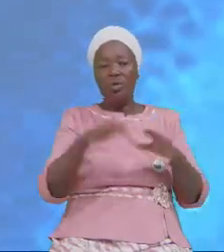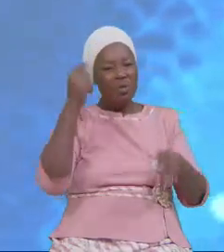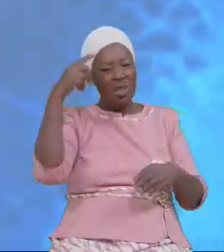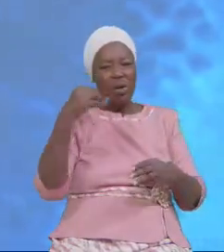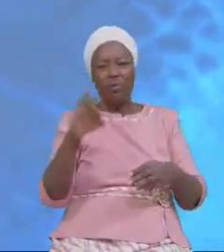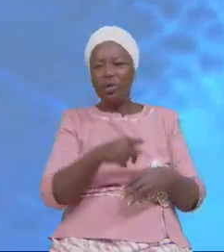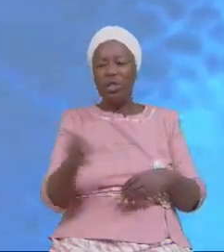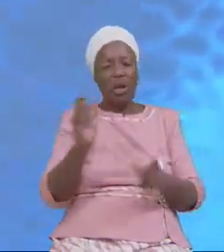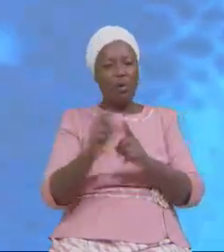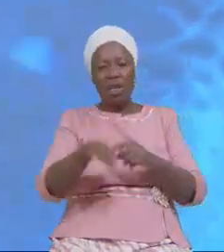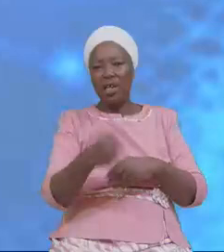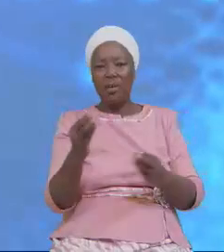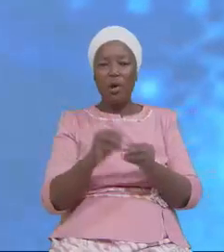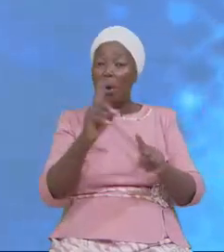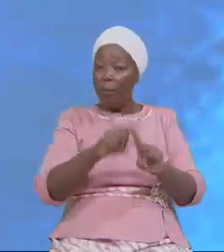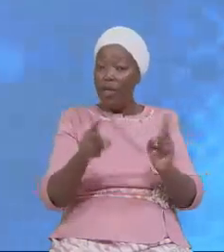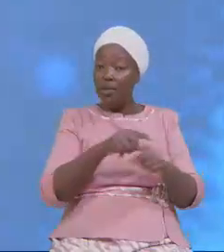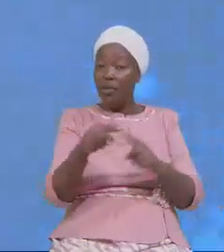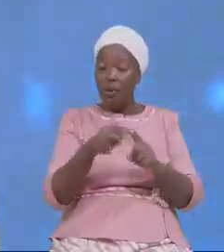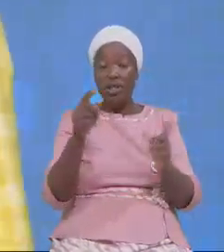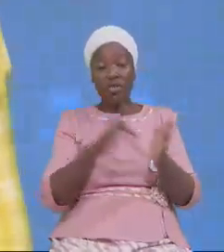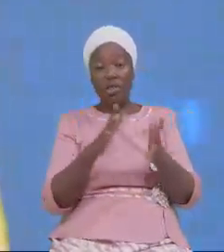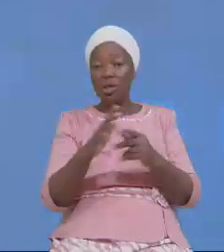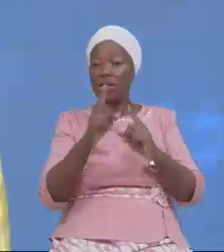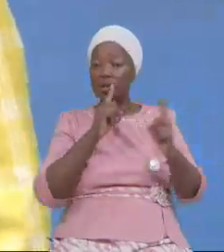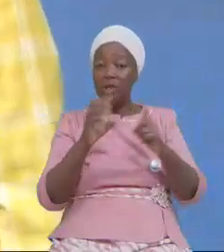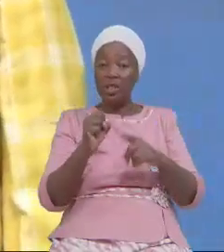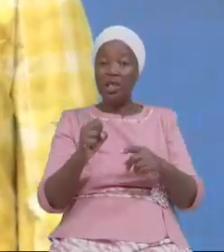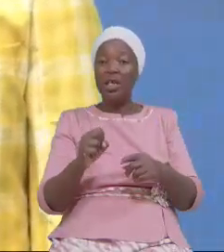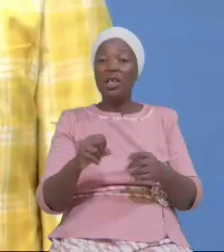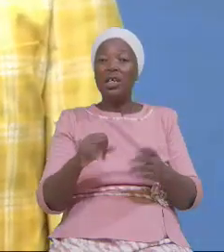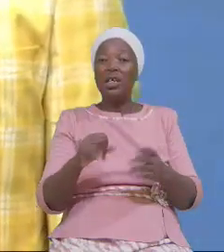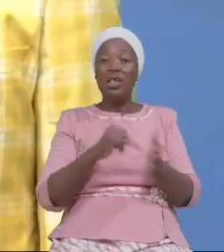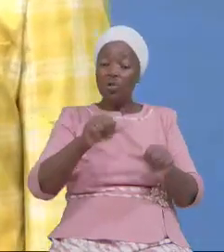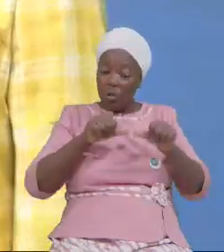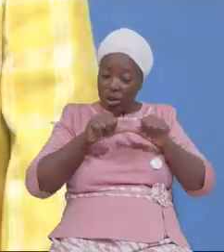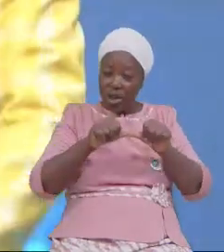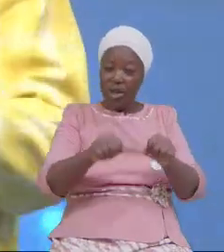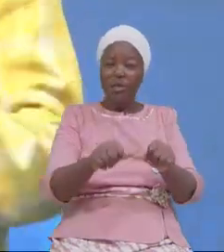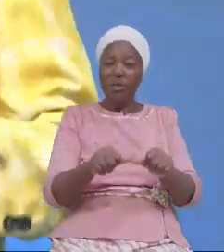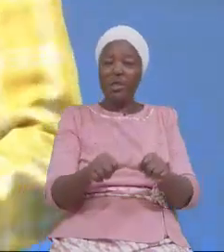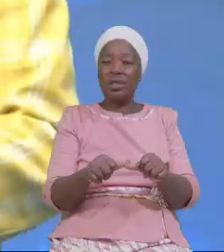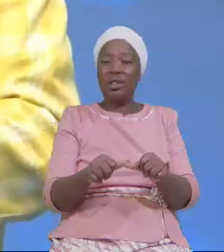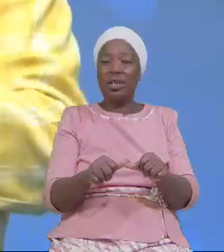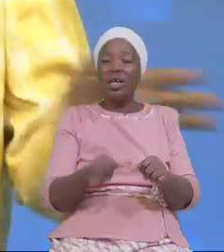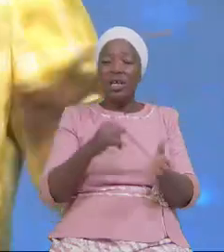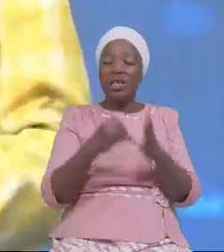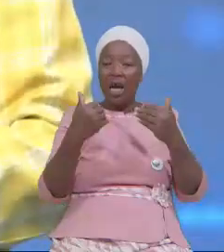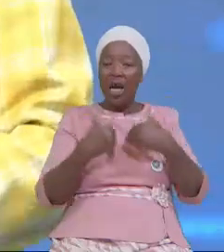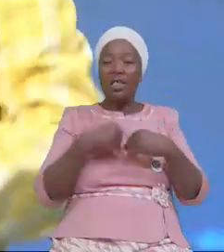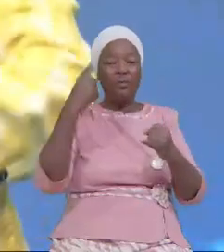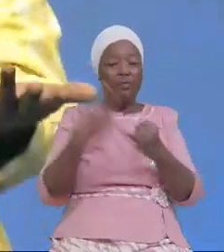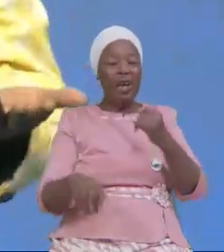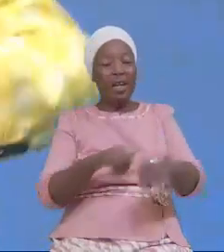anymore. But when Jesus speaks, it's sovereign. It has final